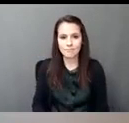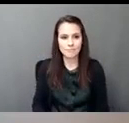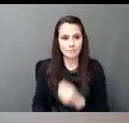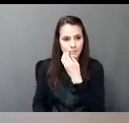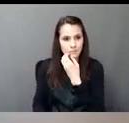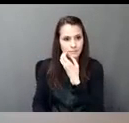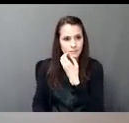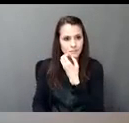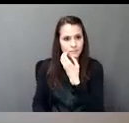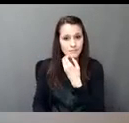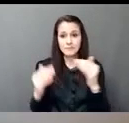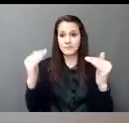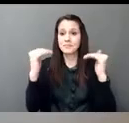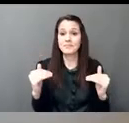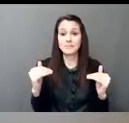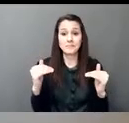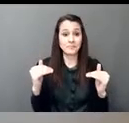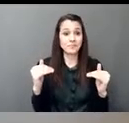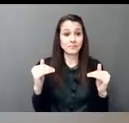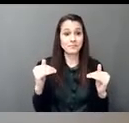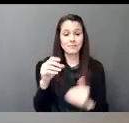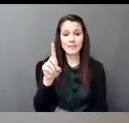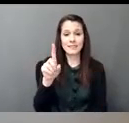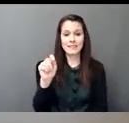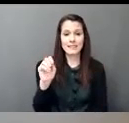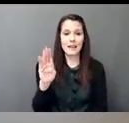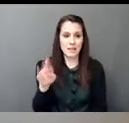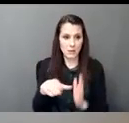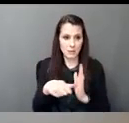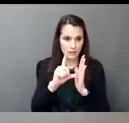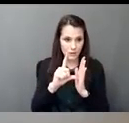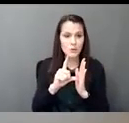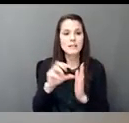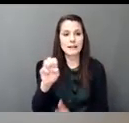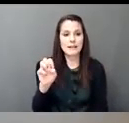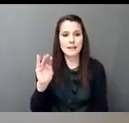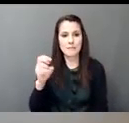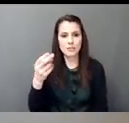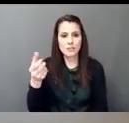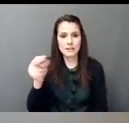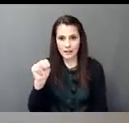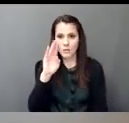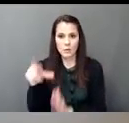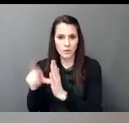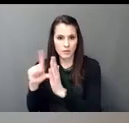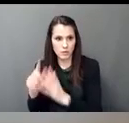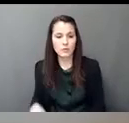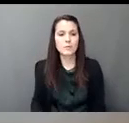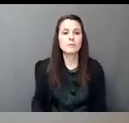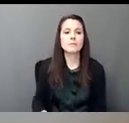The next thing that DTMB looks at and eMichigan reviews, interactive